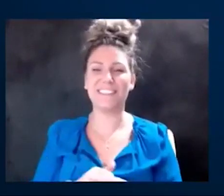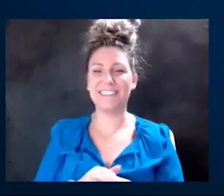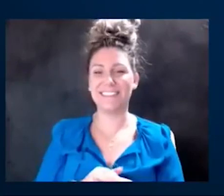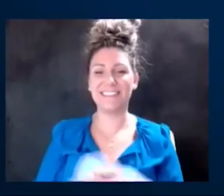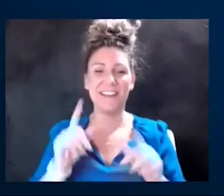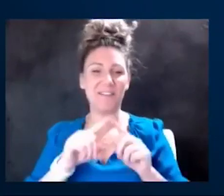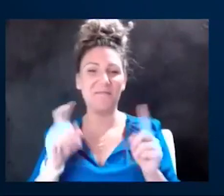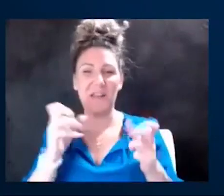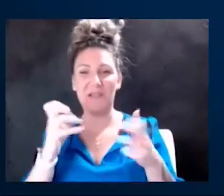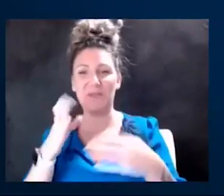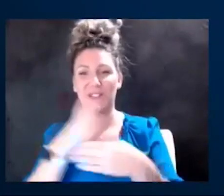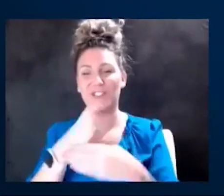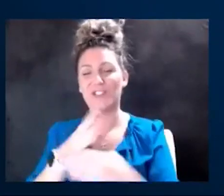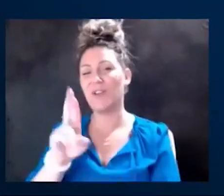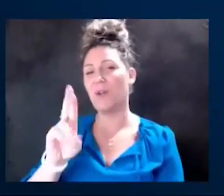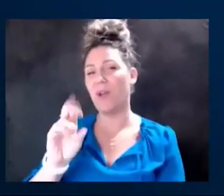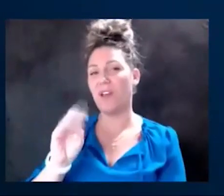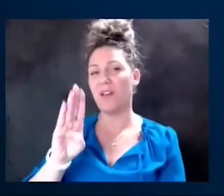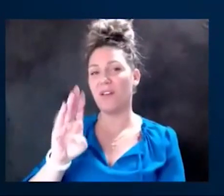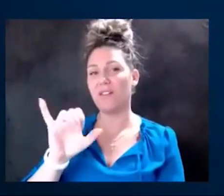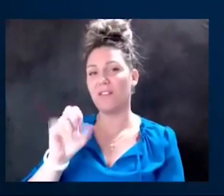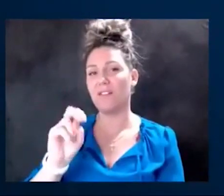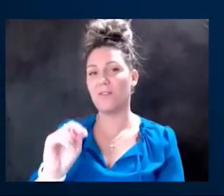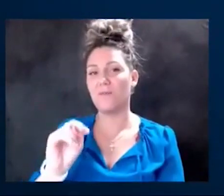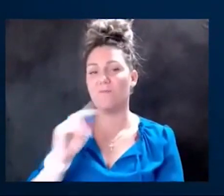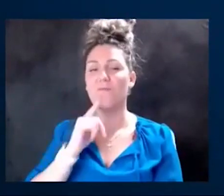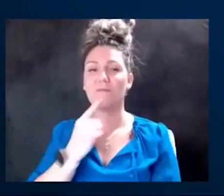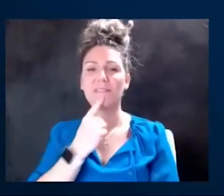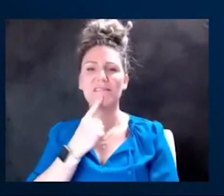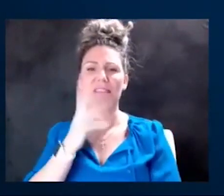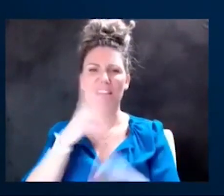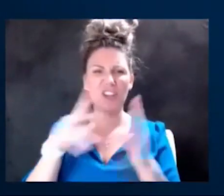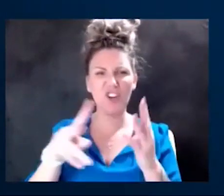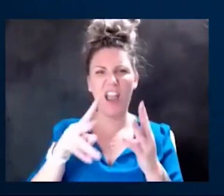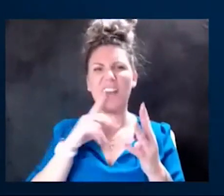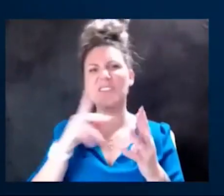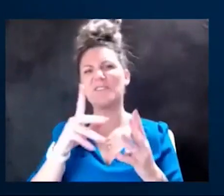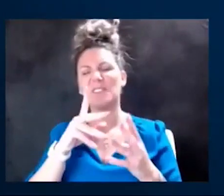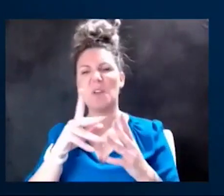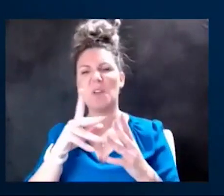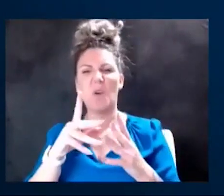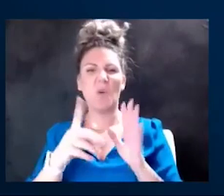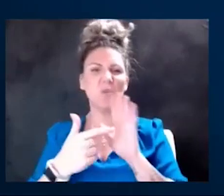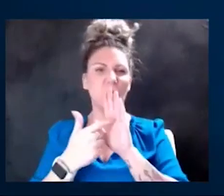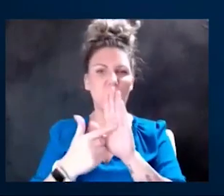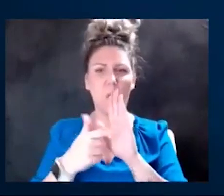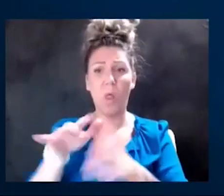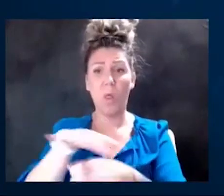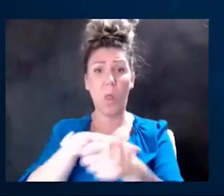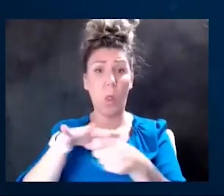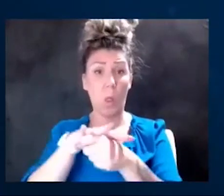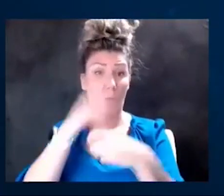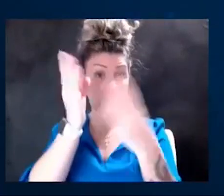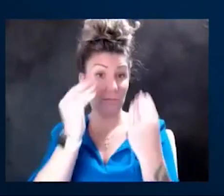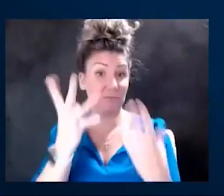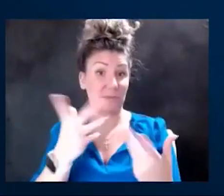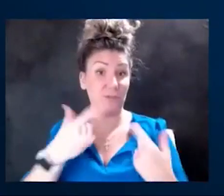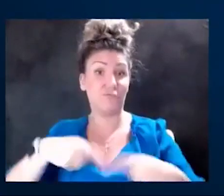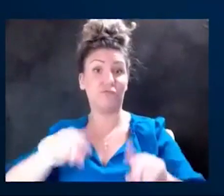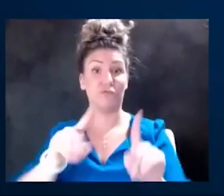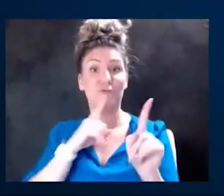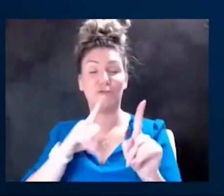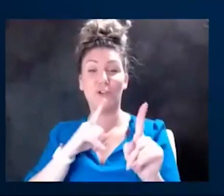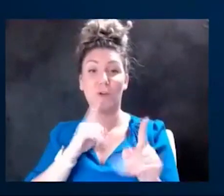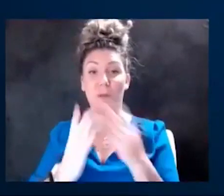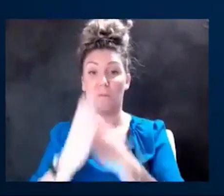that Robin said, how about creating graphs, charts, tables to reflect local data during the morning update? So Yeah, well,